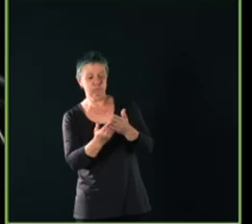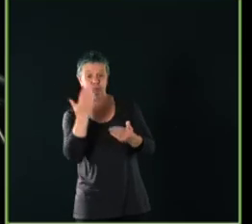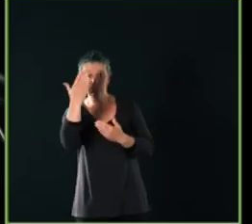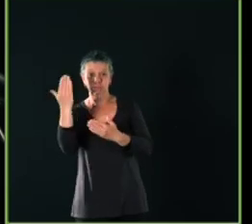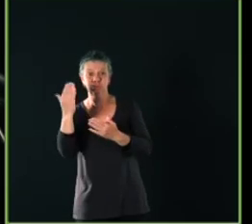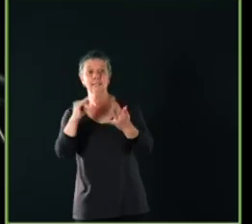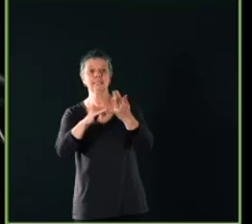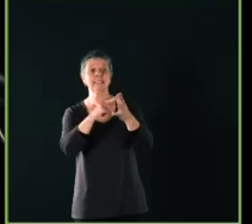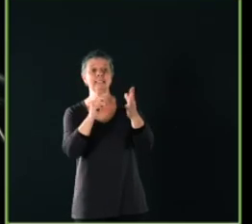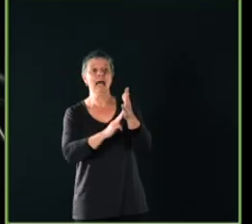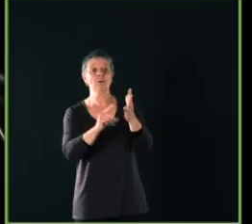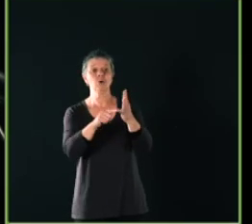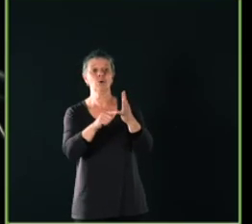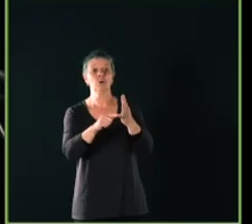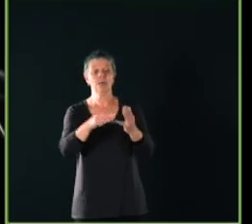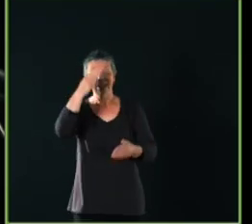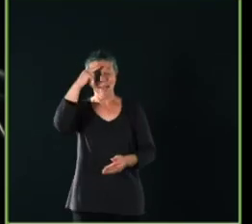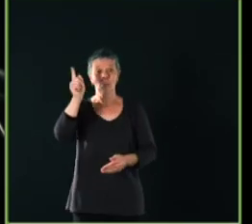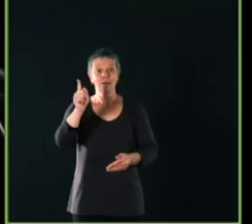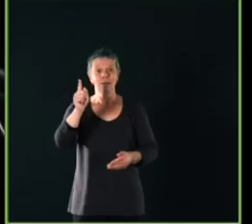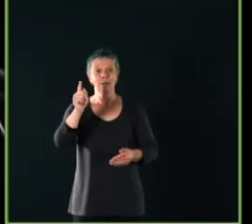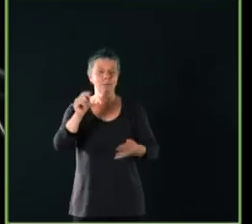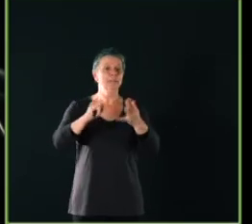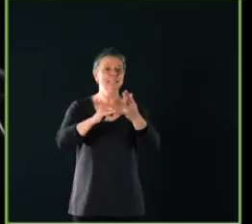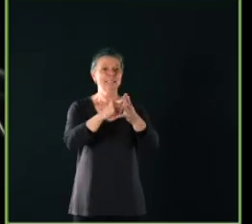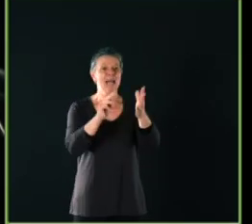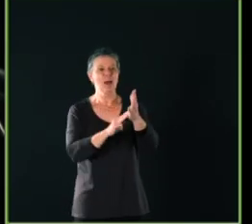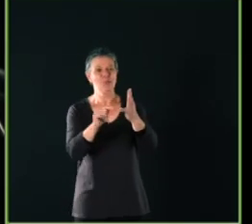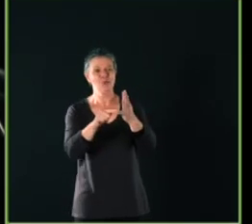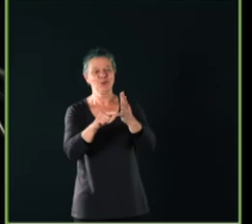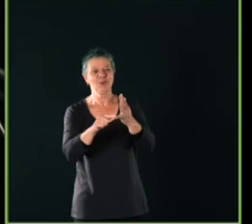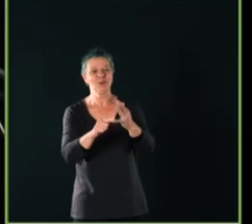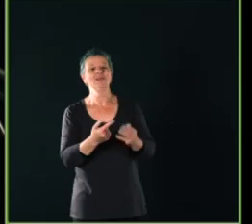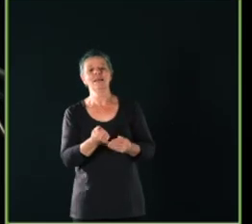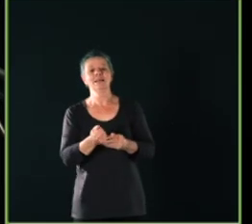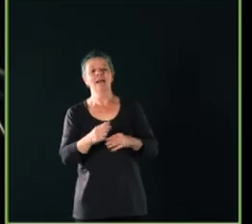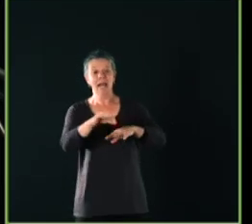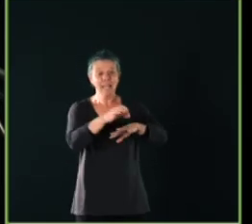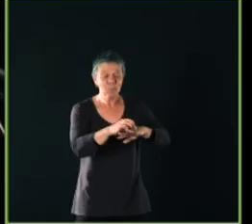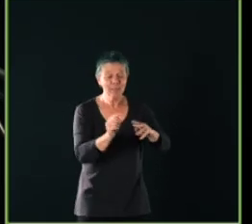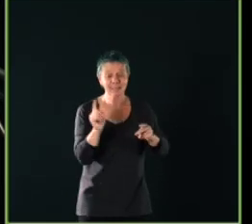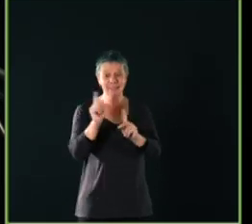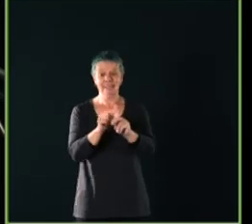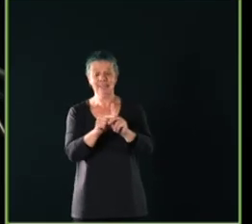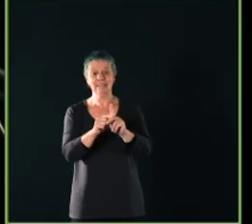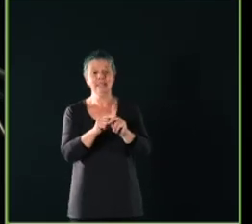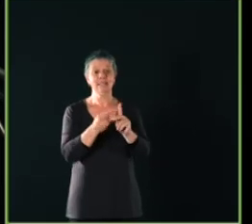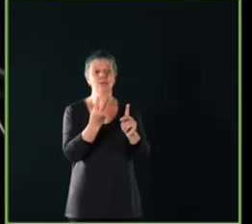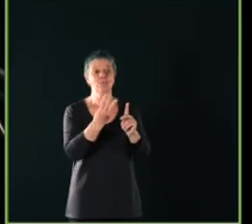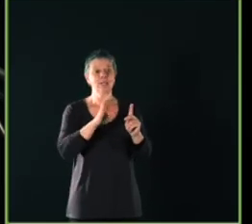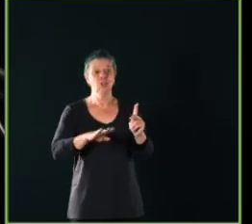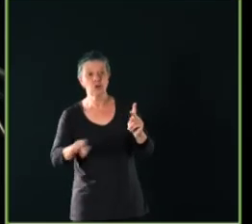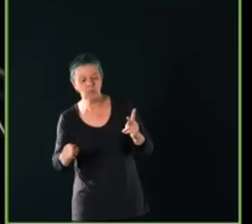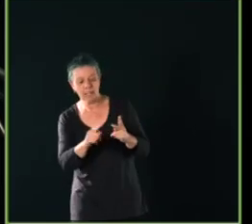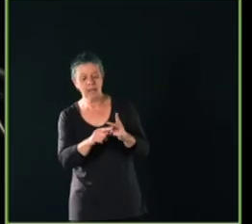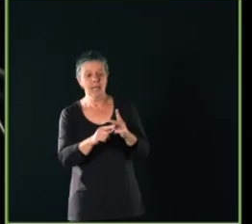what it says here. Samu is husband, father of three, and opa to three grandchildren. I padded his bio out a bit because it was a bit too